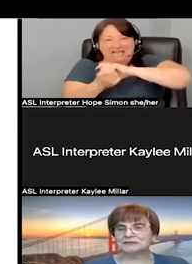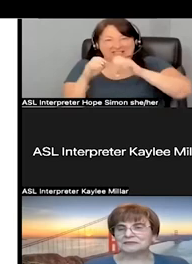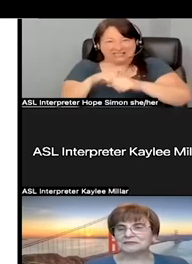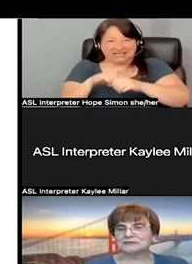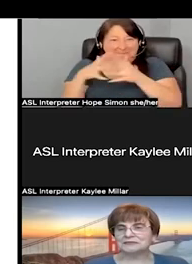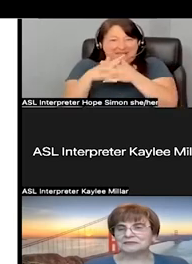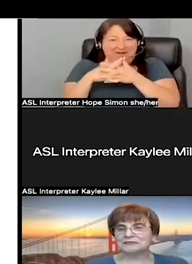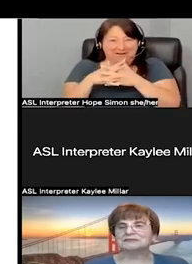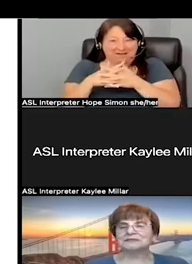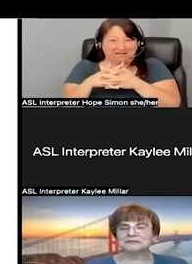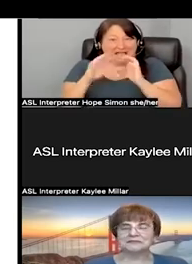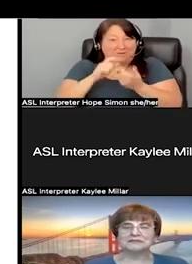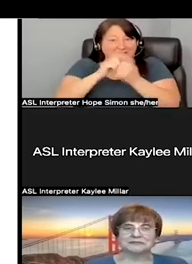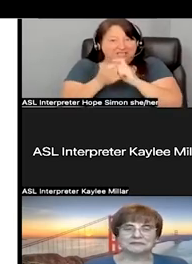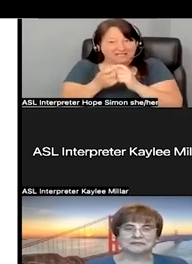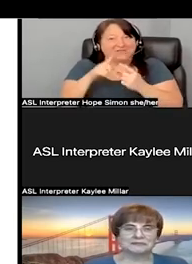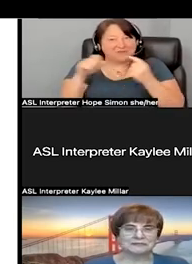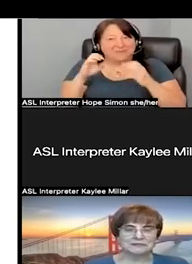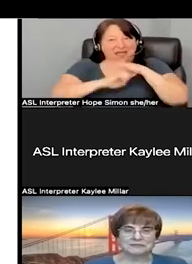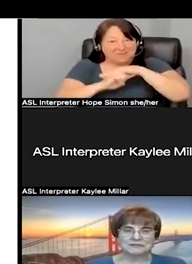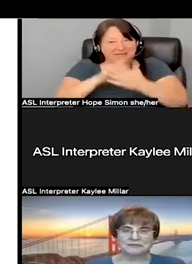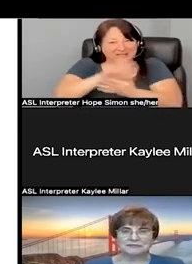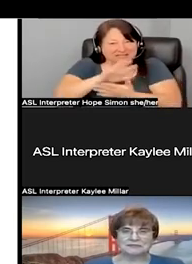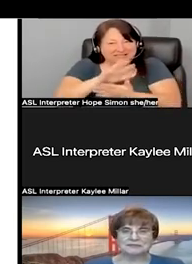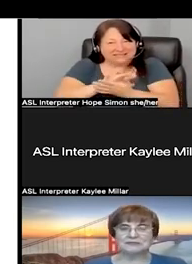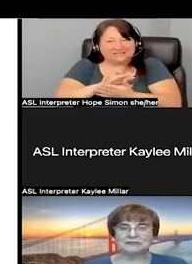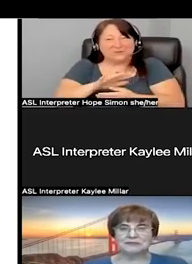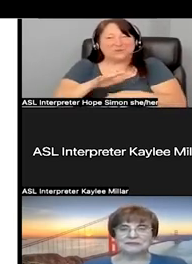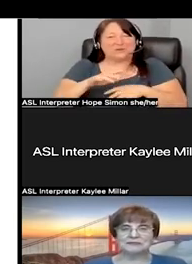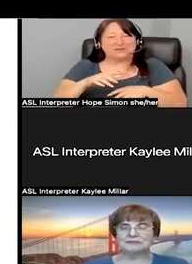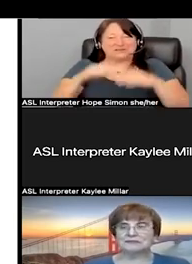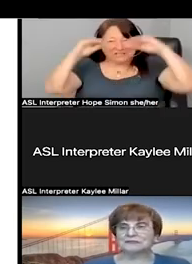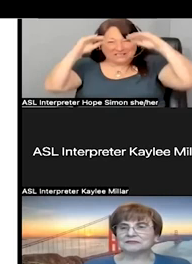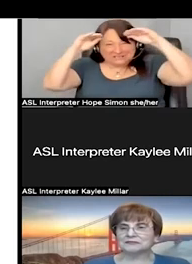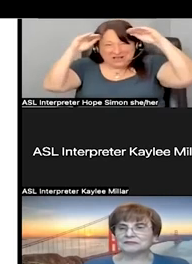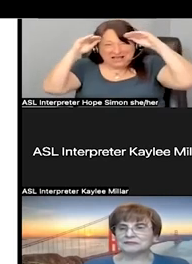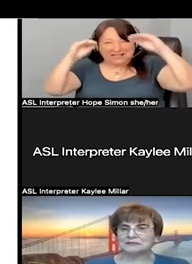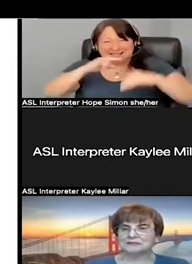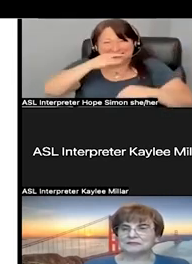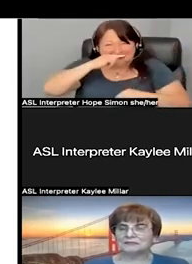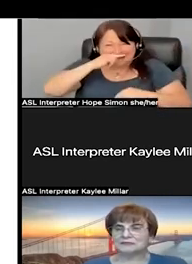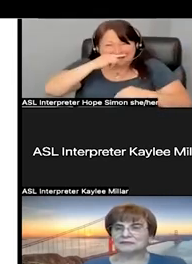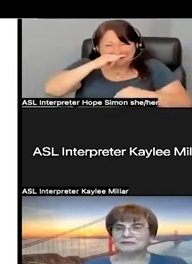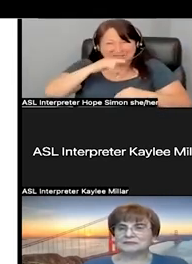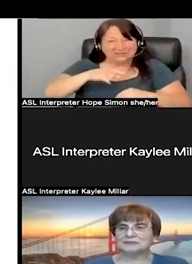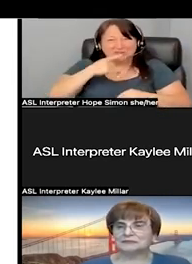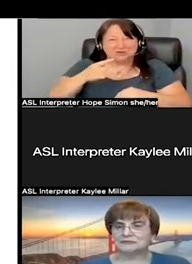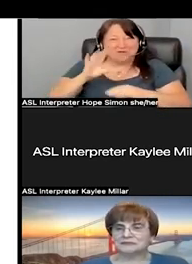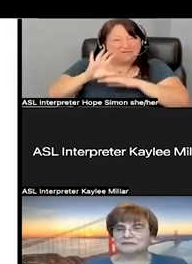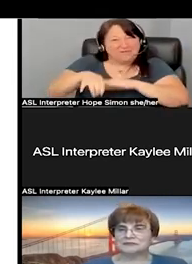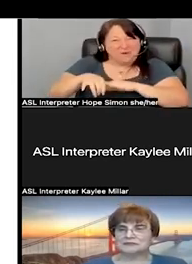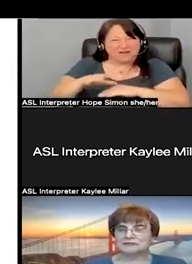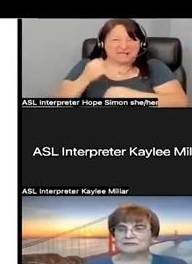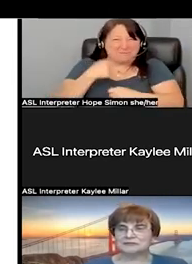through the elementary schools, teaching kids who came back and basically guilt tripped their parents to do recycling.